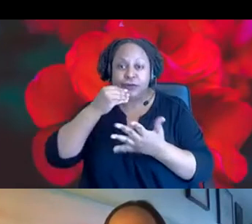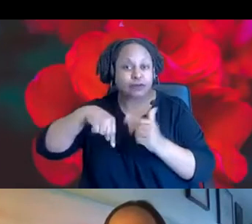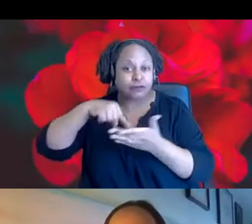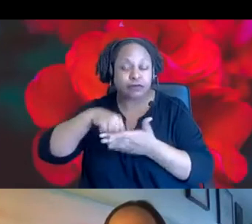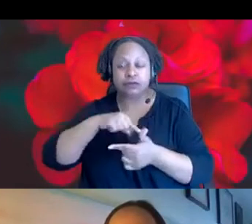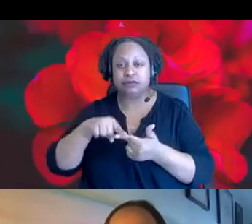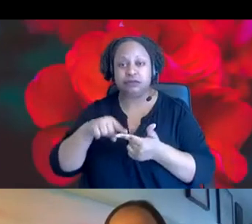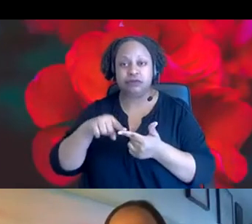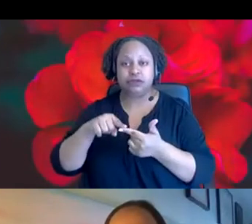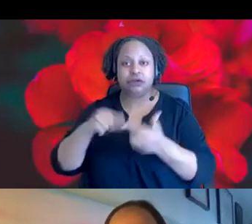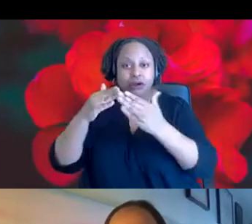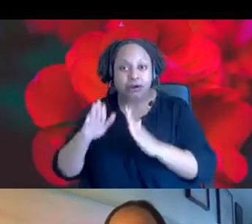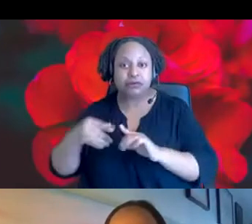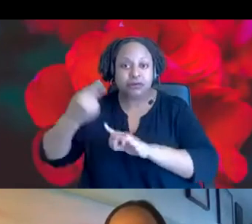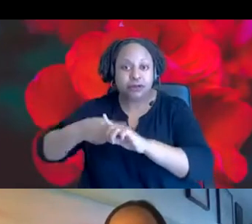arts, unfortunately,